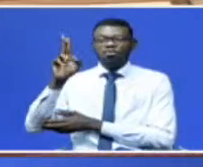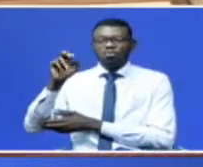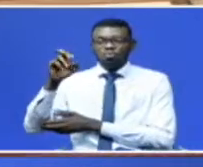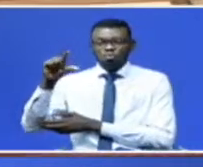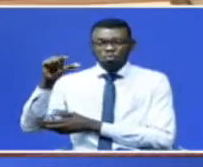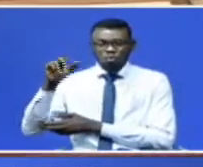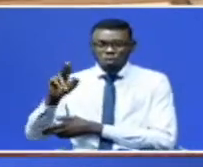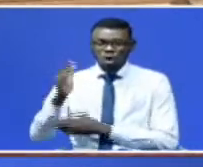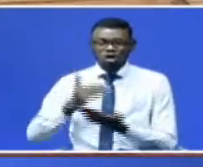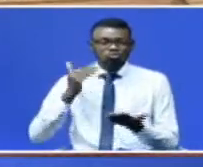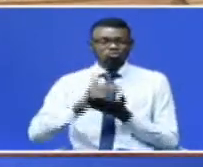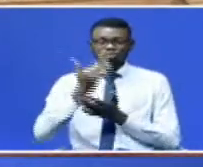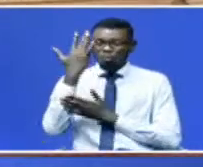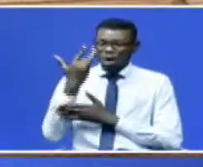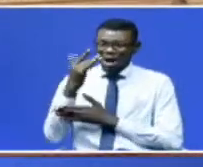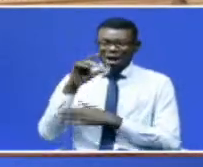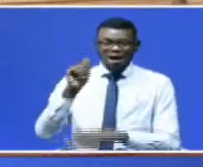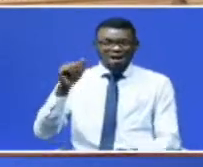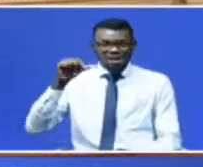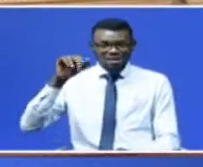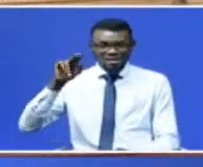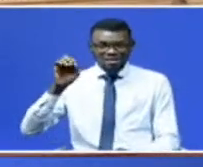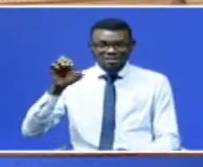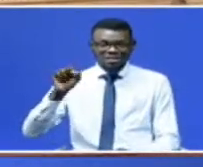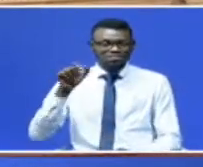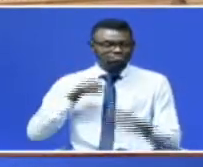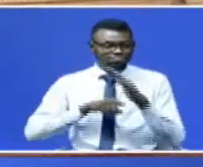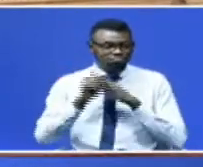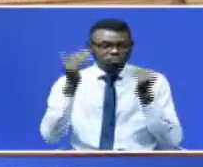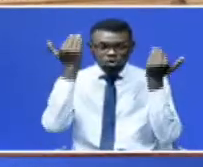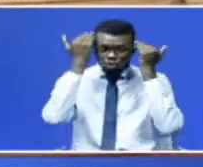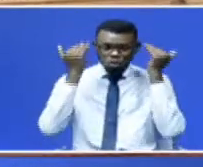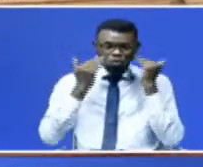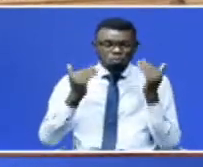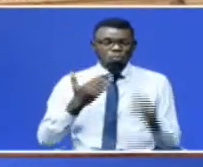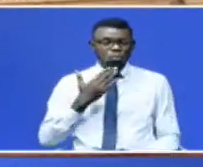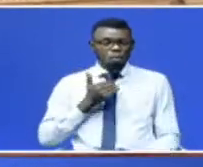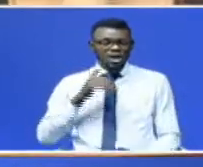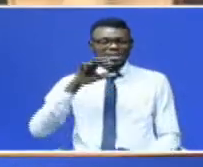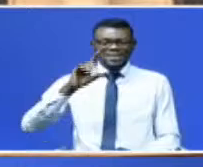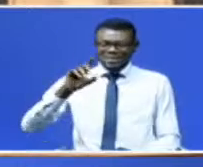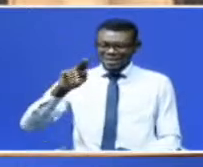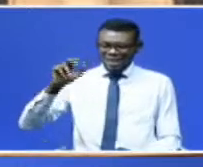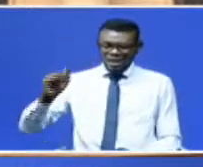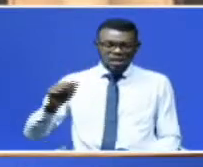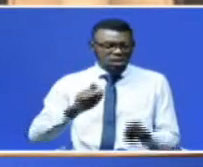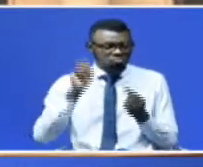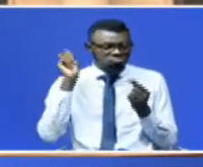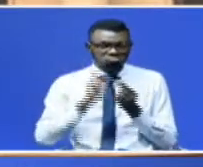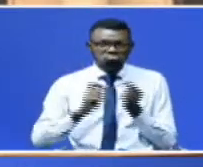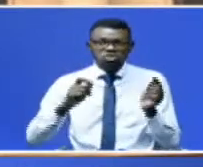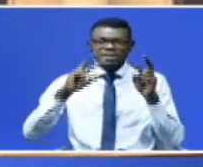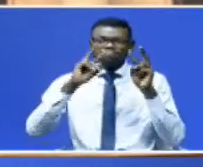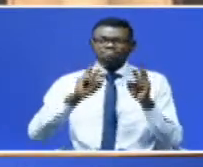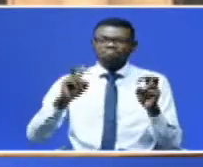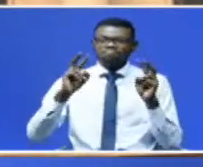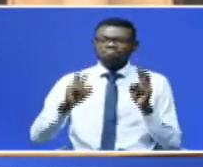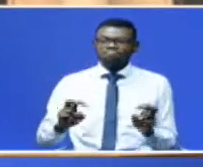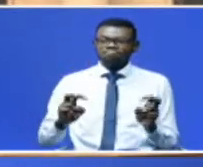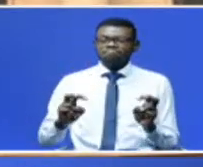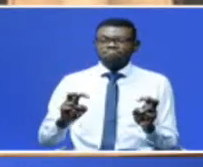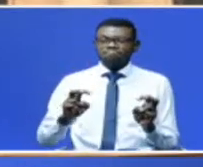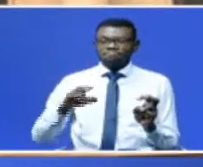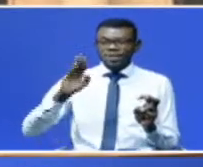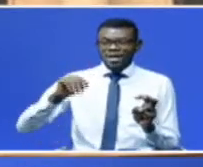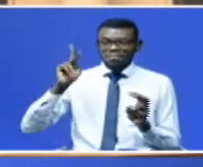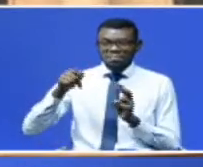Agnes Wangoi Wambiri moved to Milimani Court seeking that DNA samples be collected from the fallen member